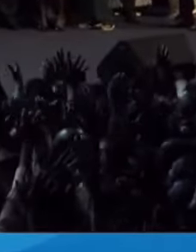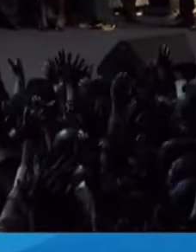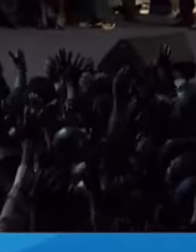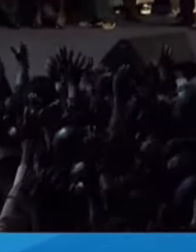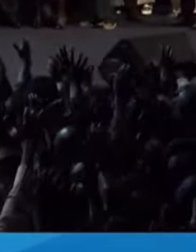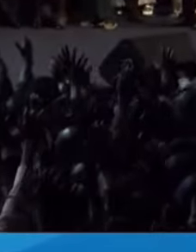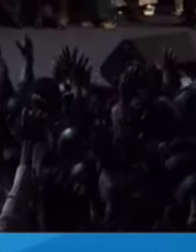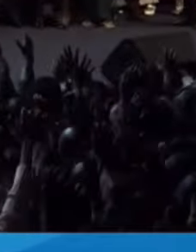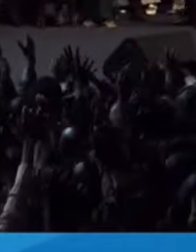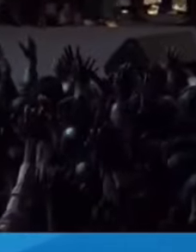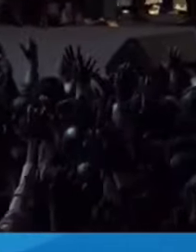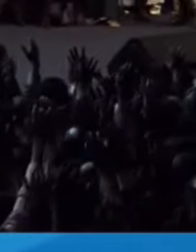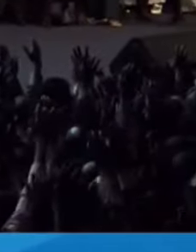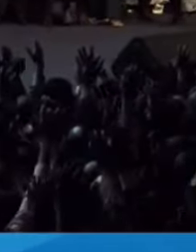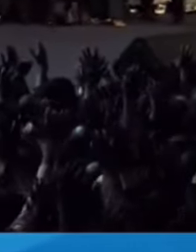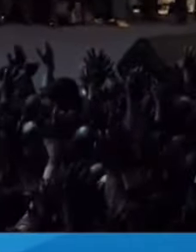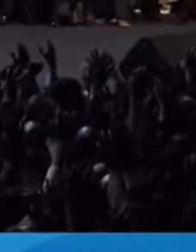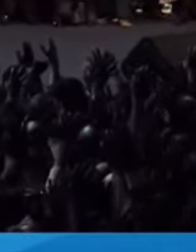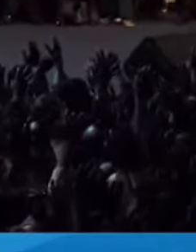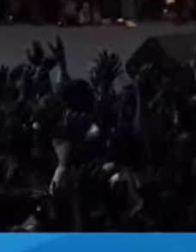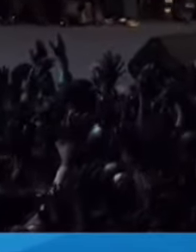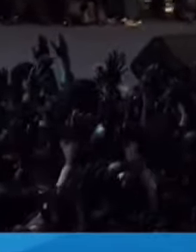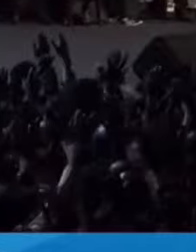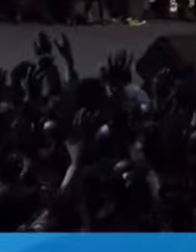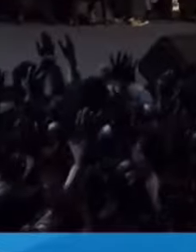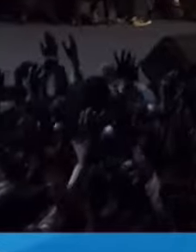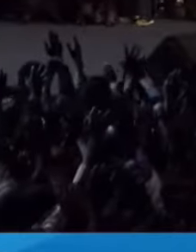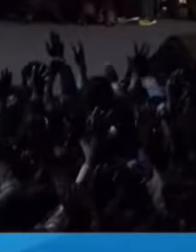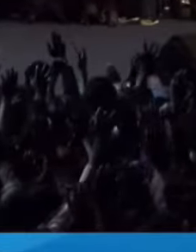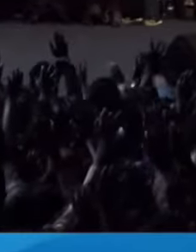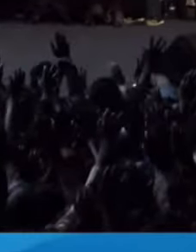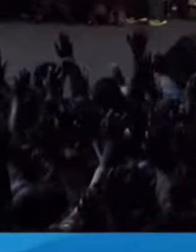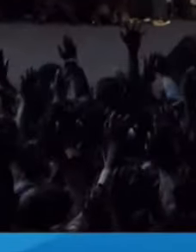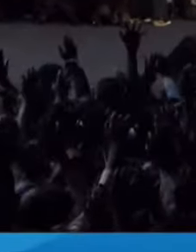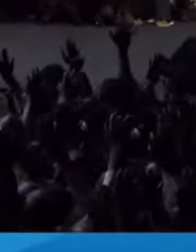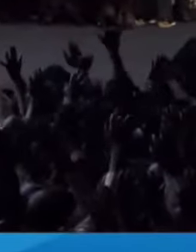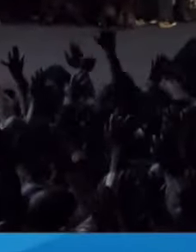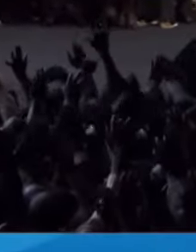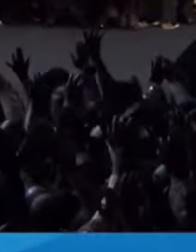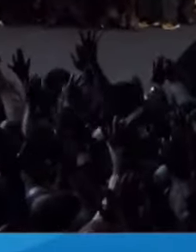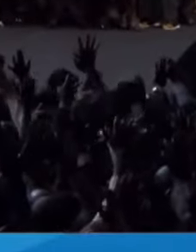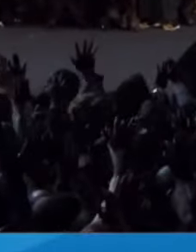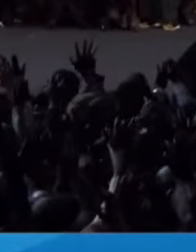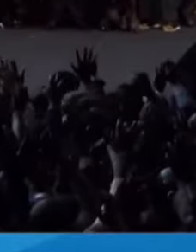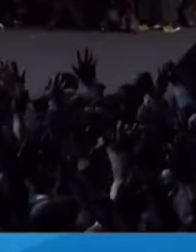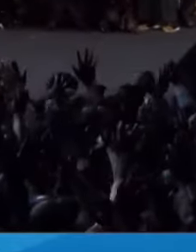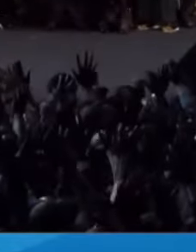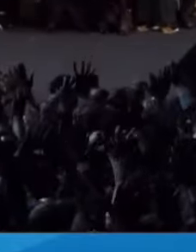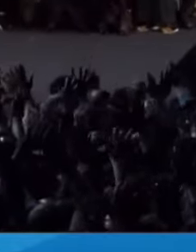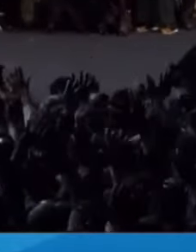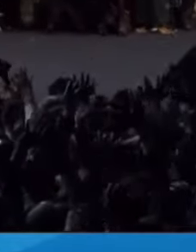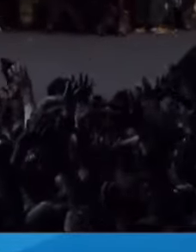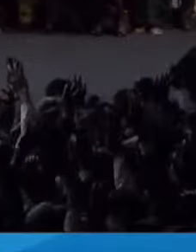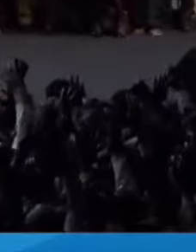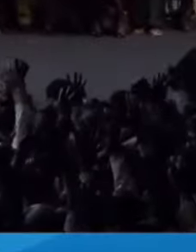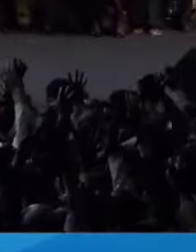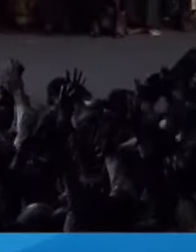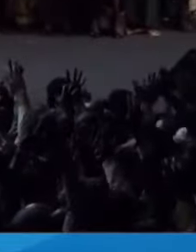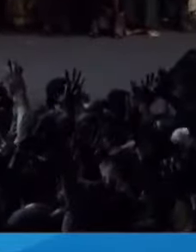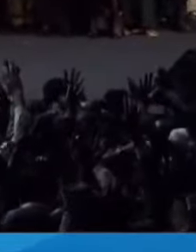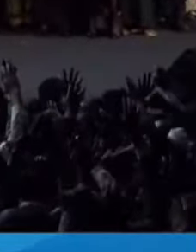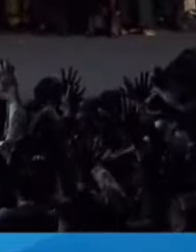10f Mr President will you allow me to pray with you wish